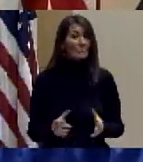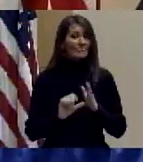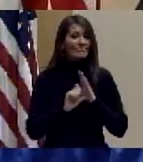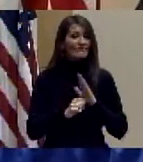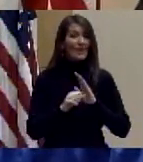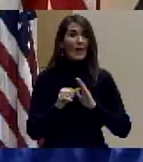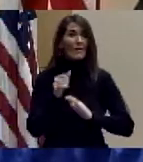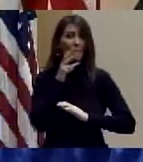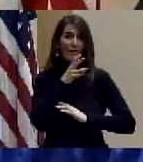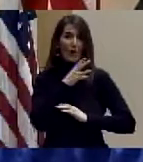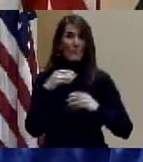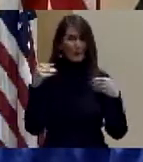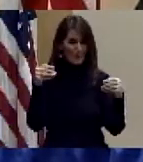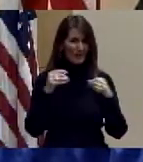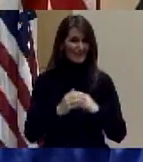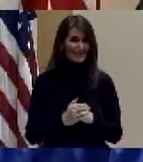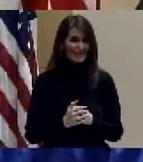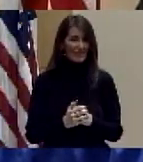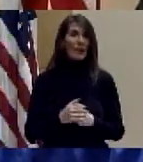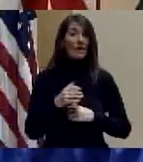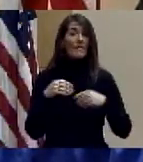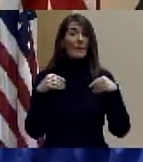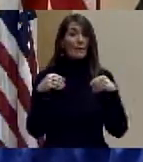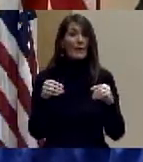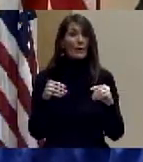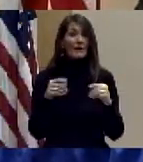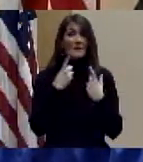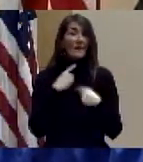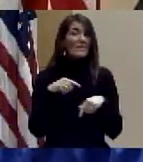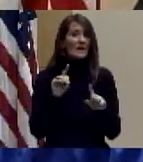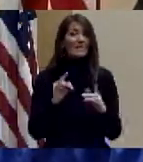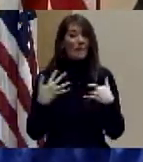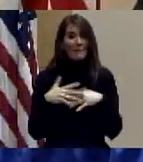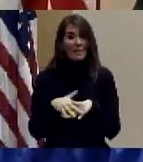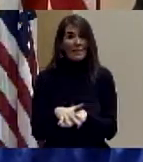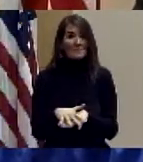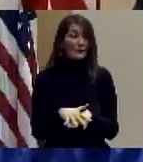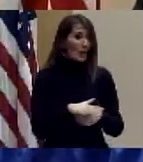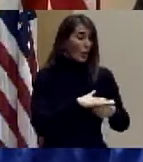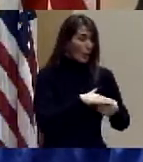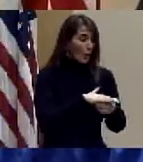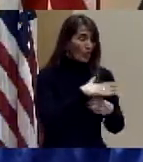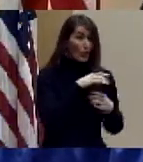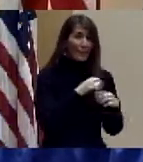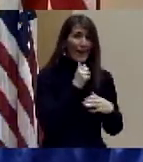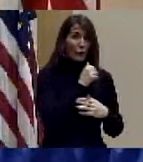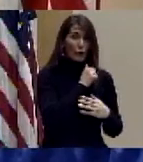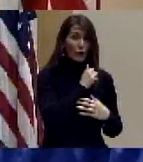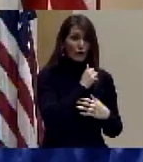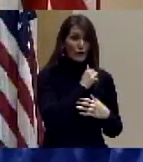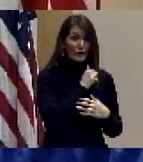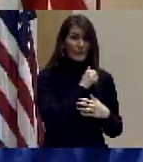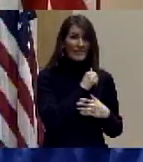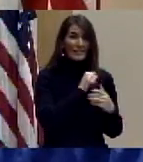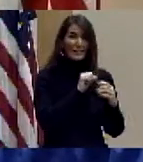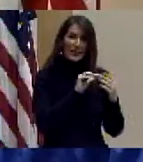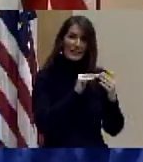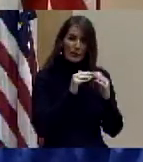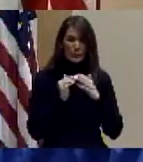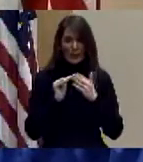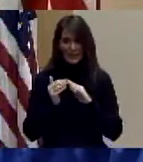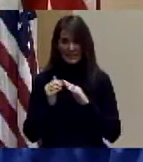Market. The market successfully blends local agriculture with as a community gathering